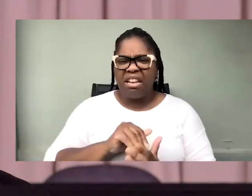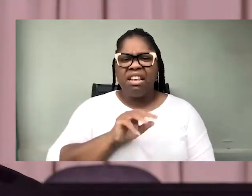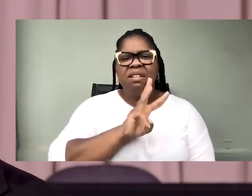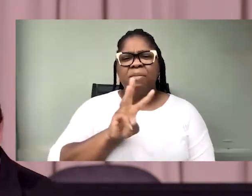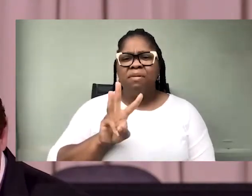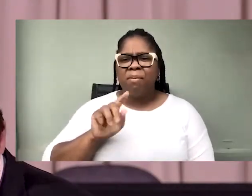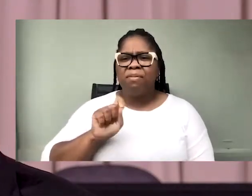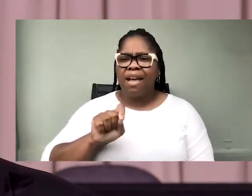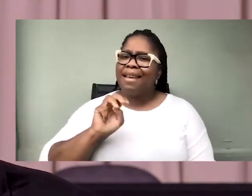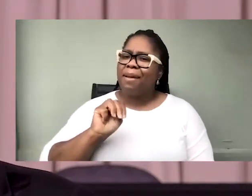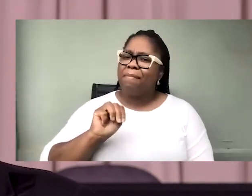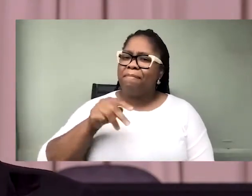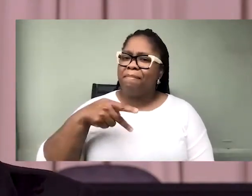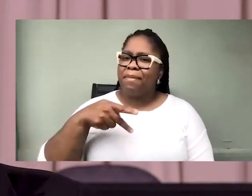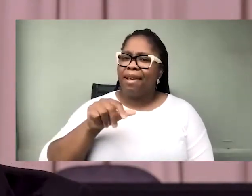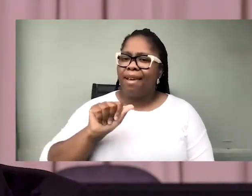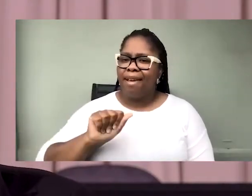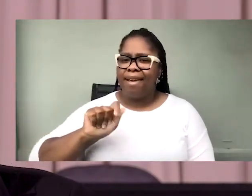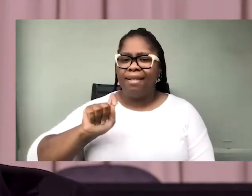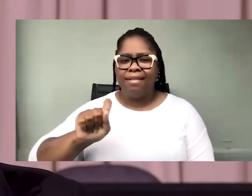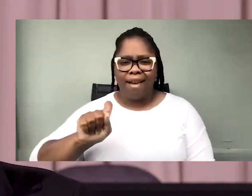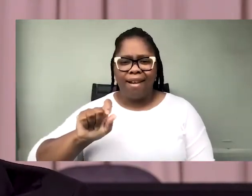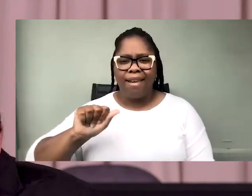mpa.aging.ca.gov. All right.